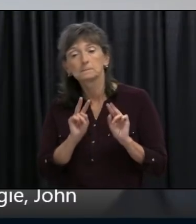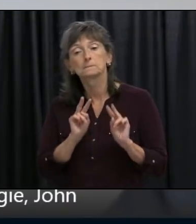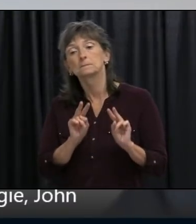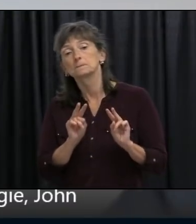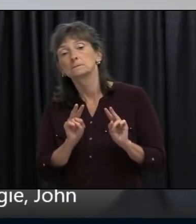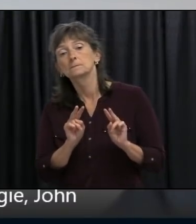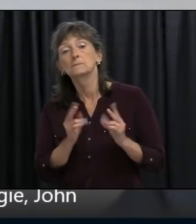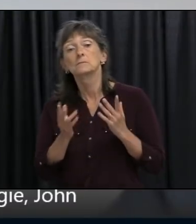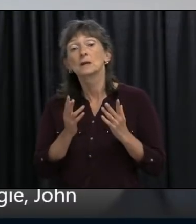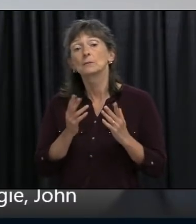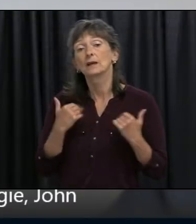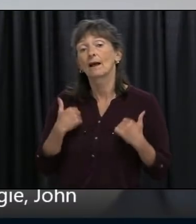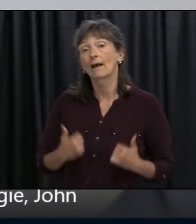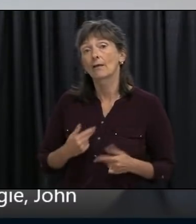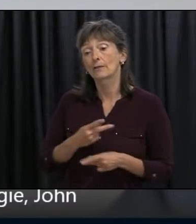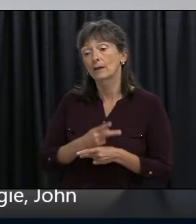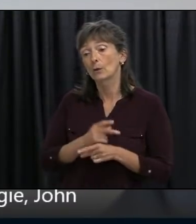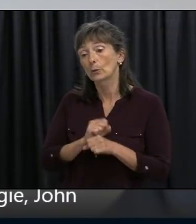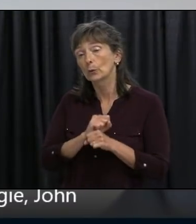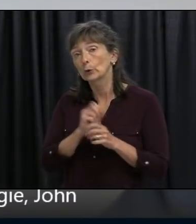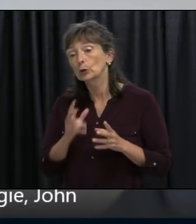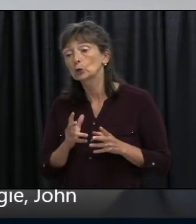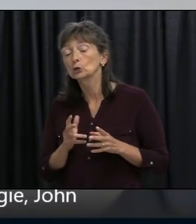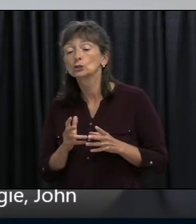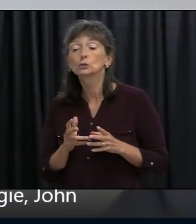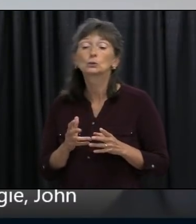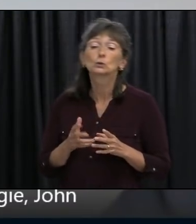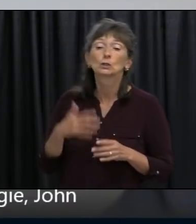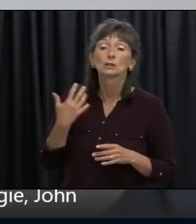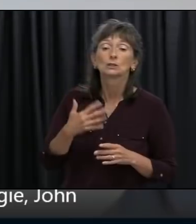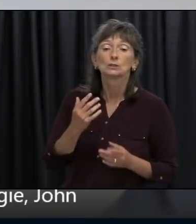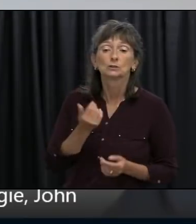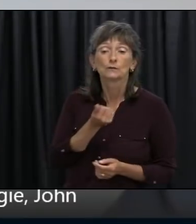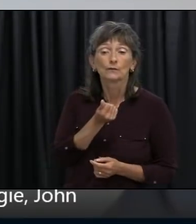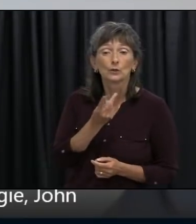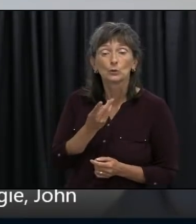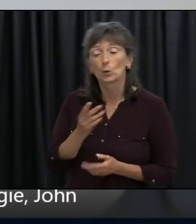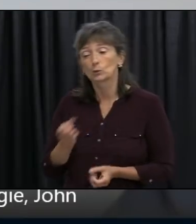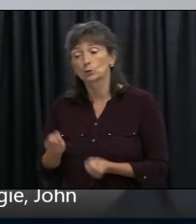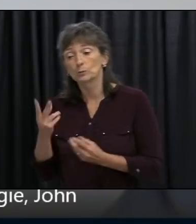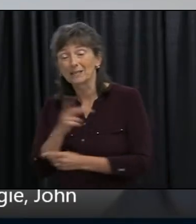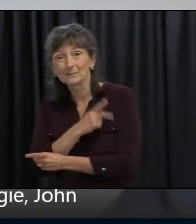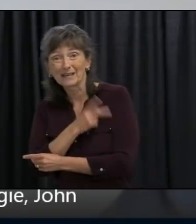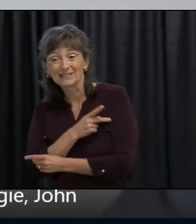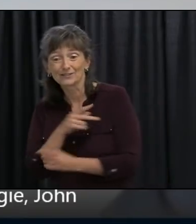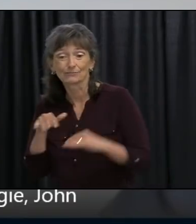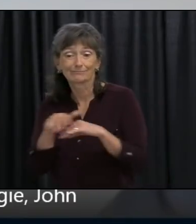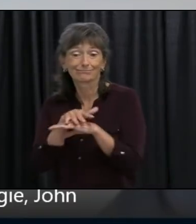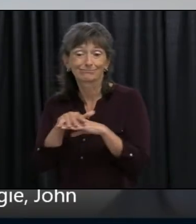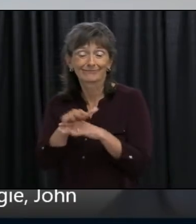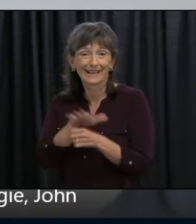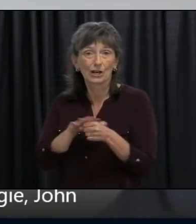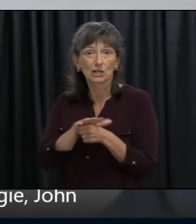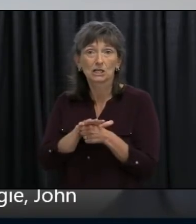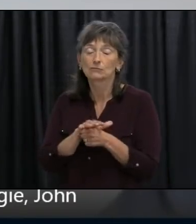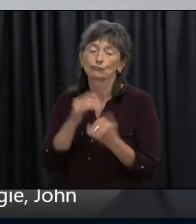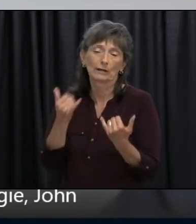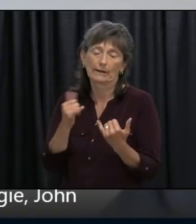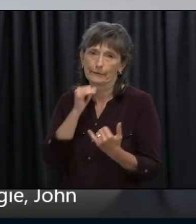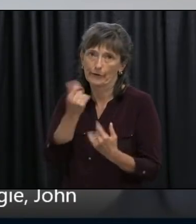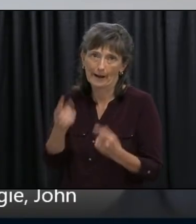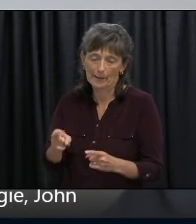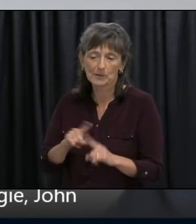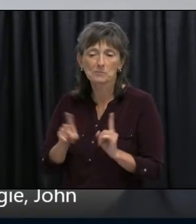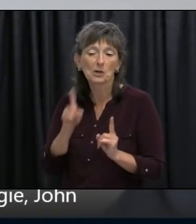too few healthcare providers and too many patients. Currently, that is fortunately not the situation. And in the light of